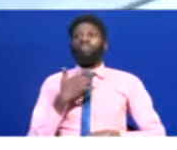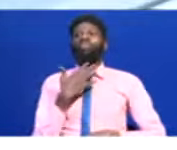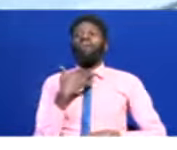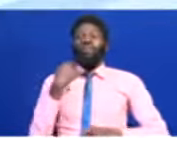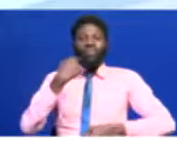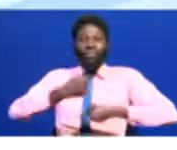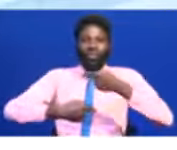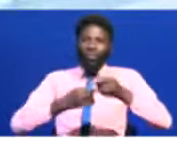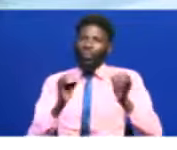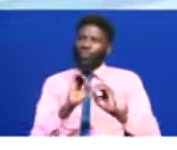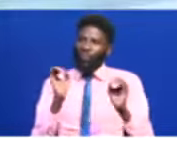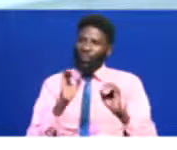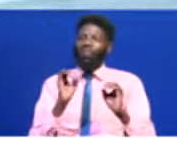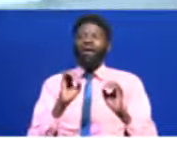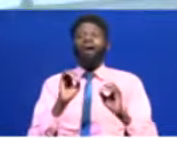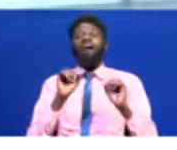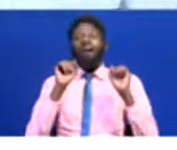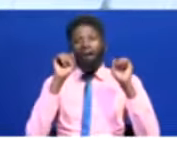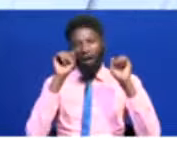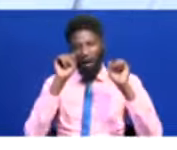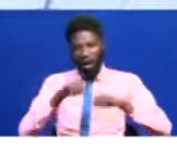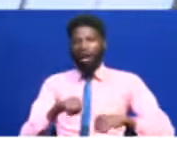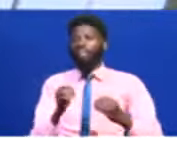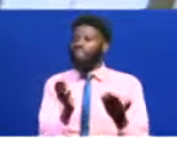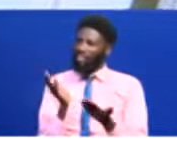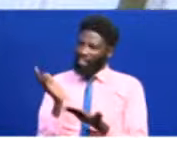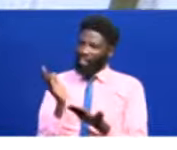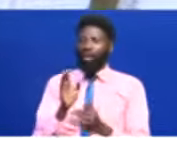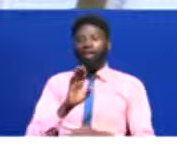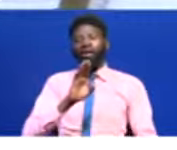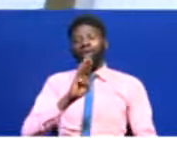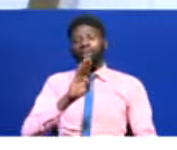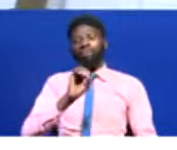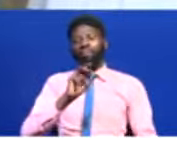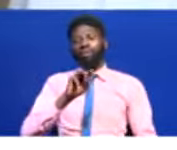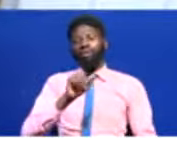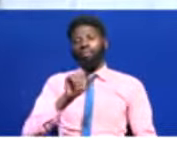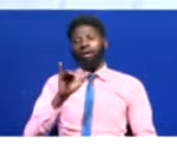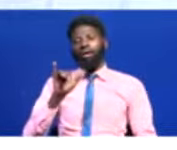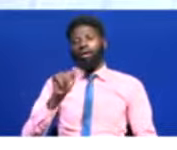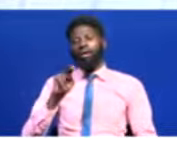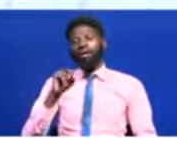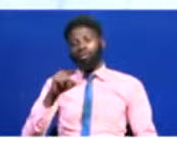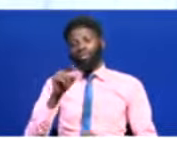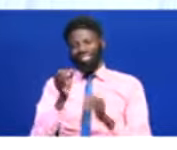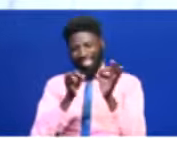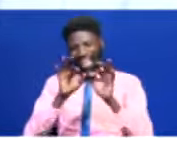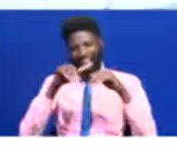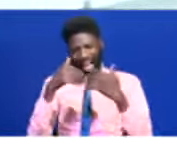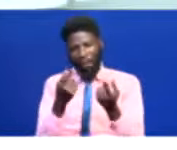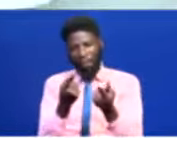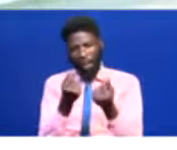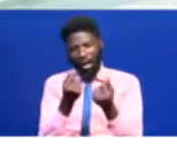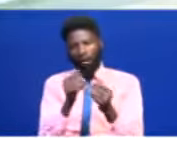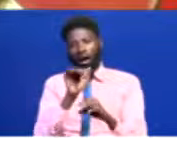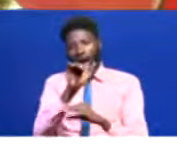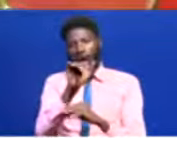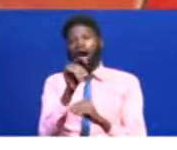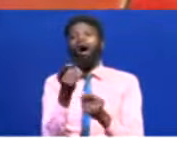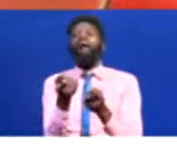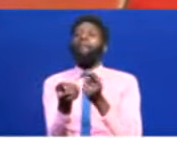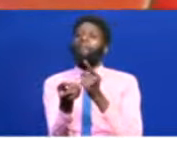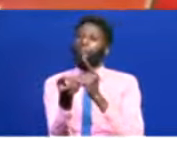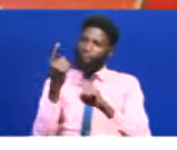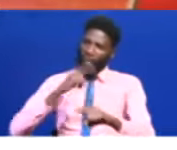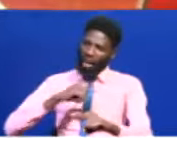continue. Mm. So there is the same platform of Boma Yangu yes. will instruct you on how to go about it. And you get back your money.